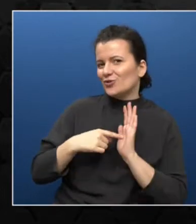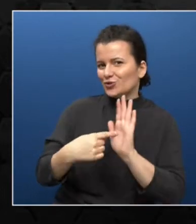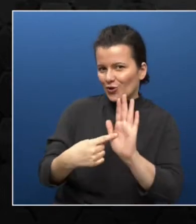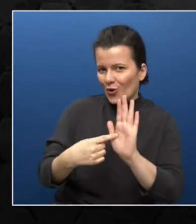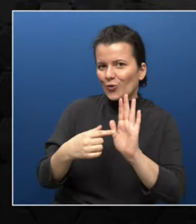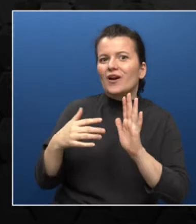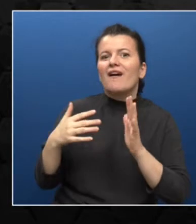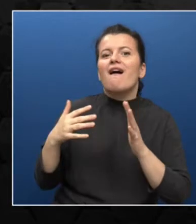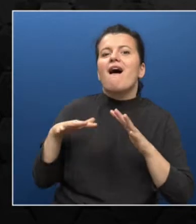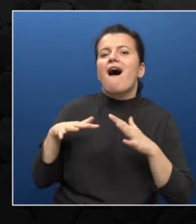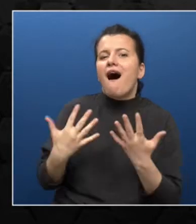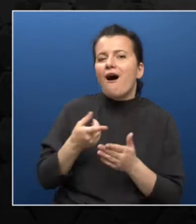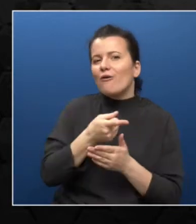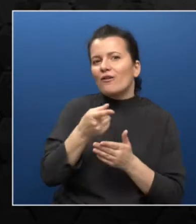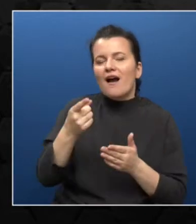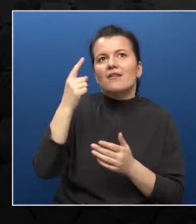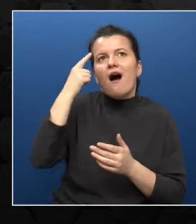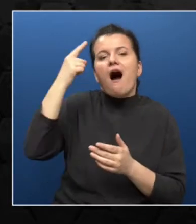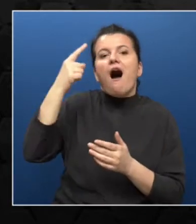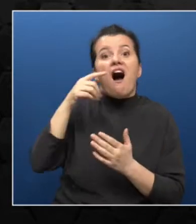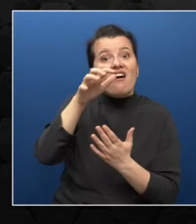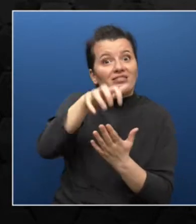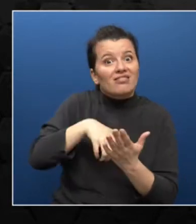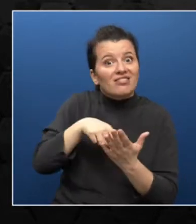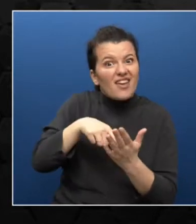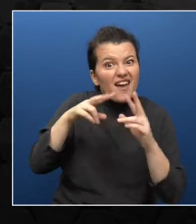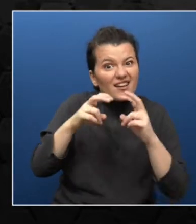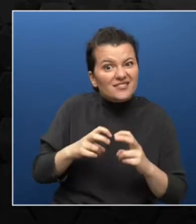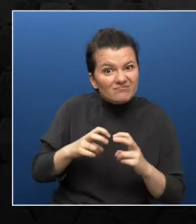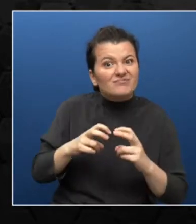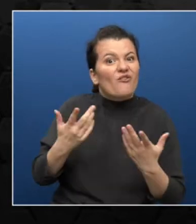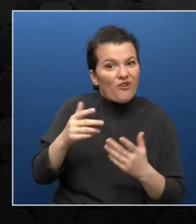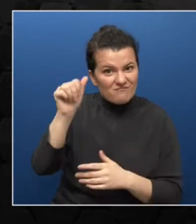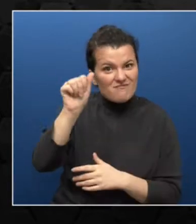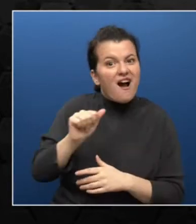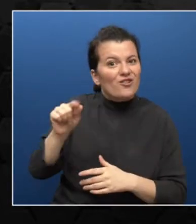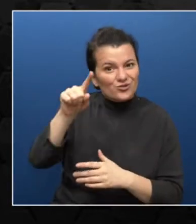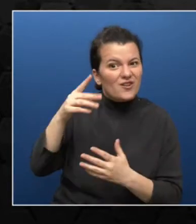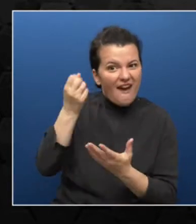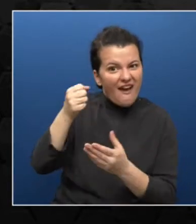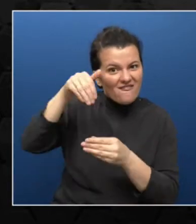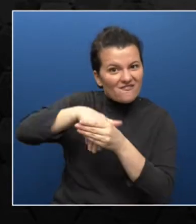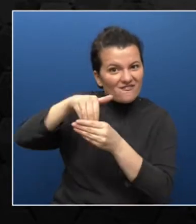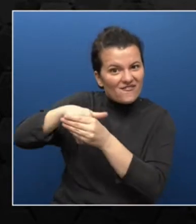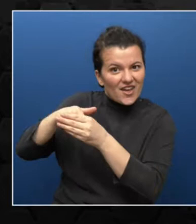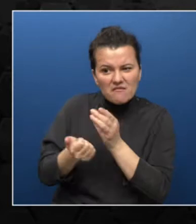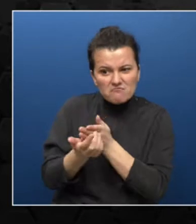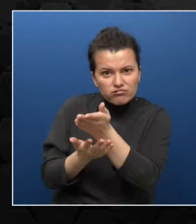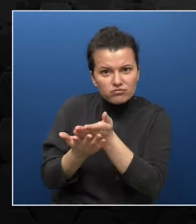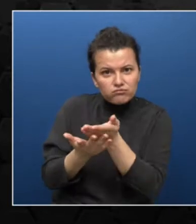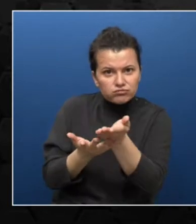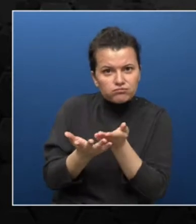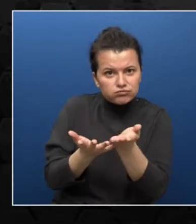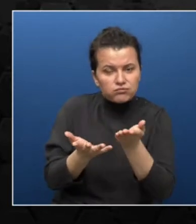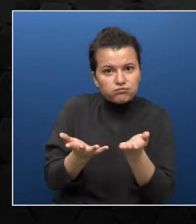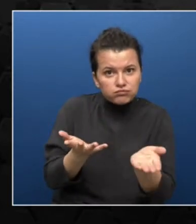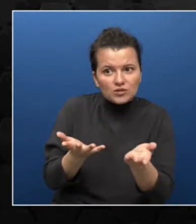start using what are the text analytic services about in Azure, right?